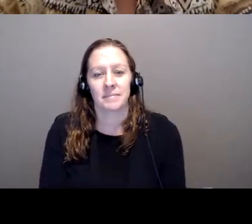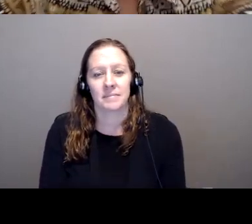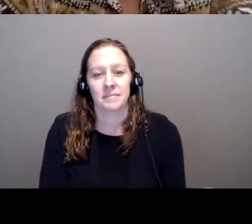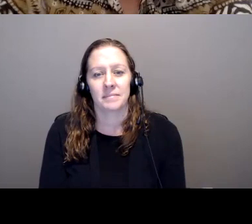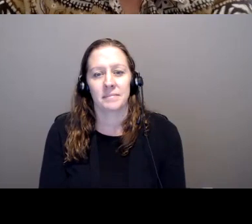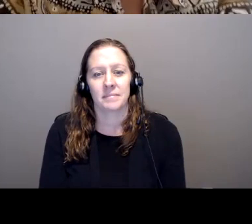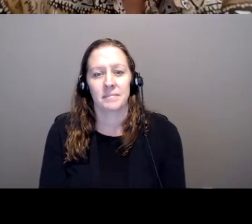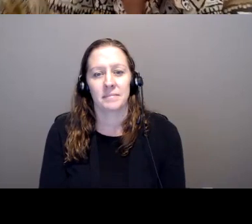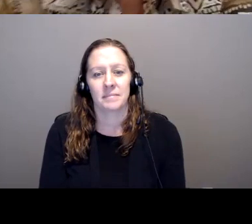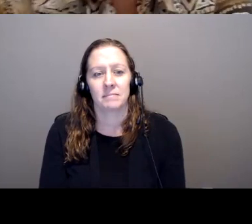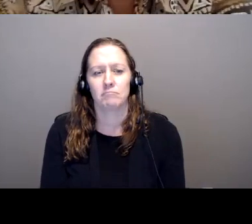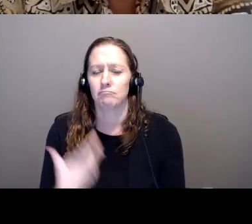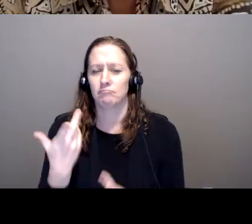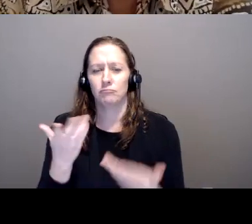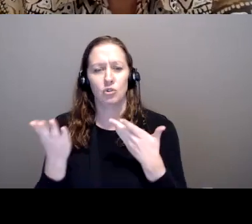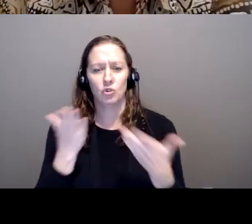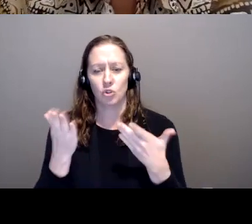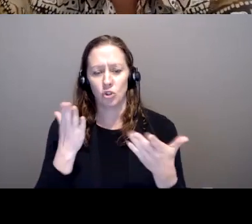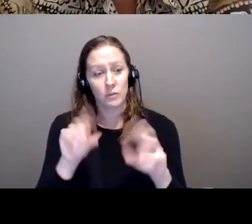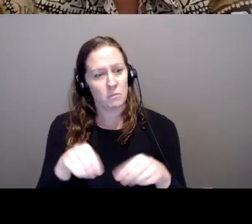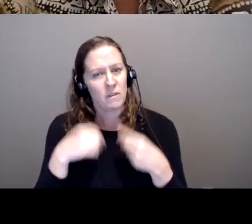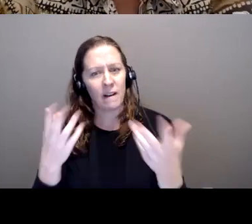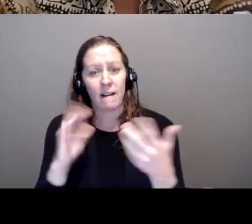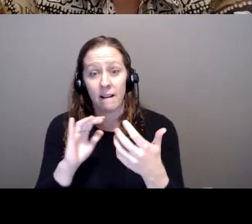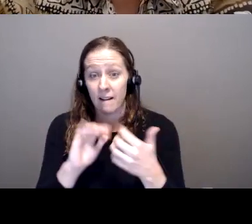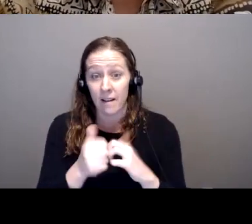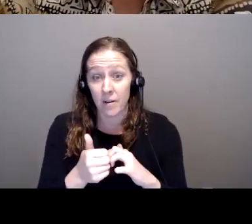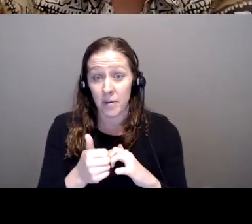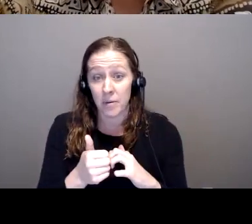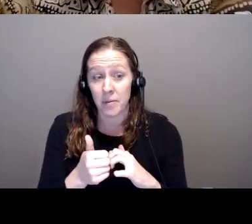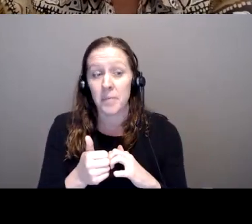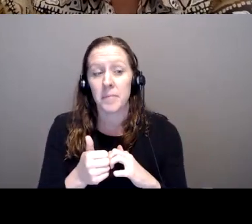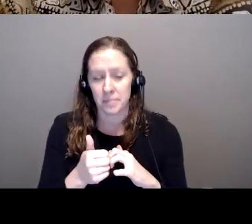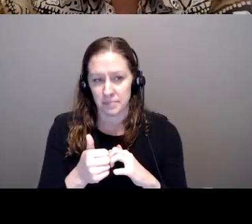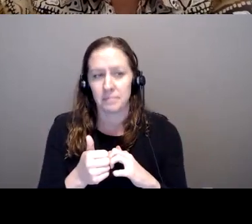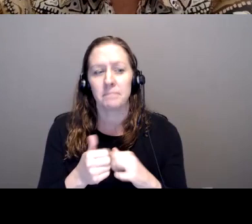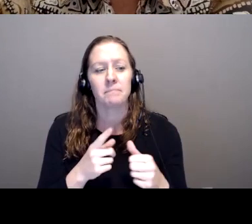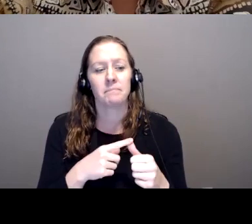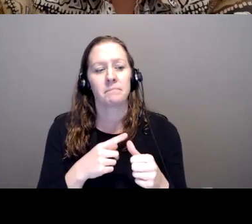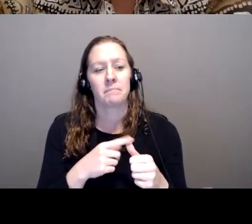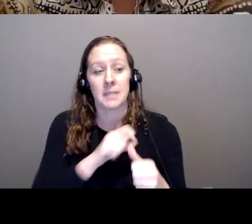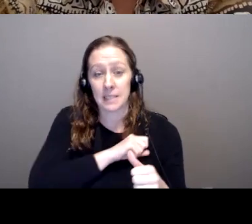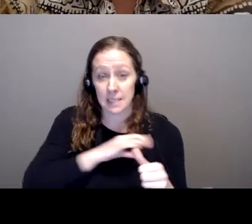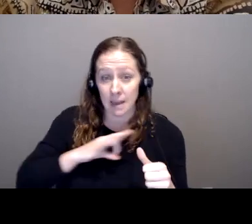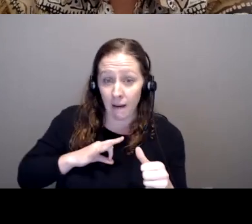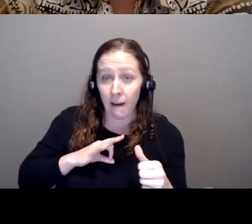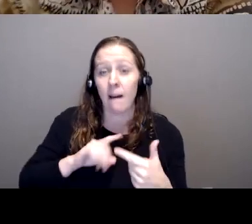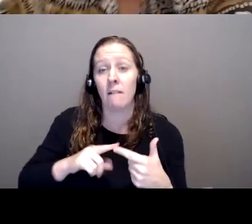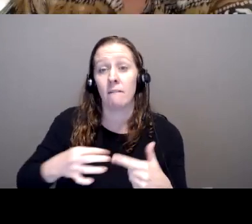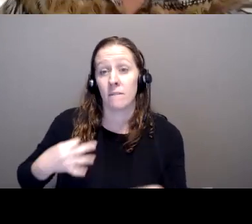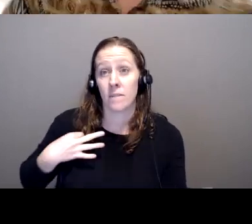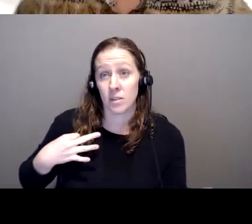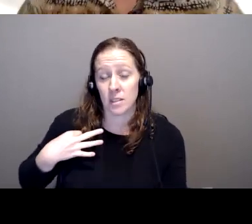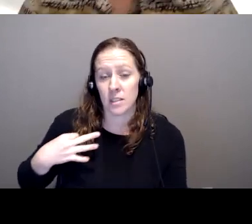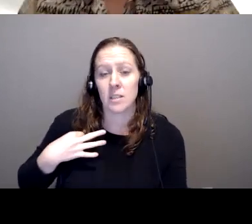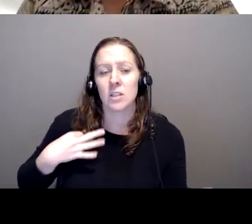So what does our service delivery look like? We have staff and volunteers who have